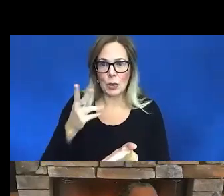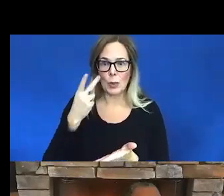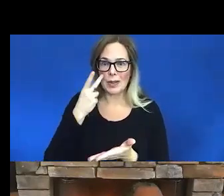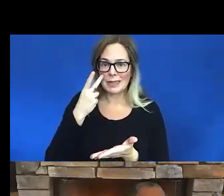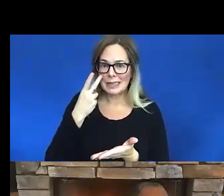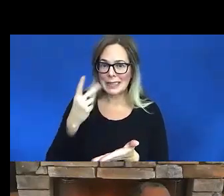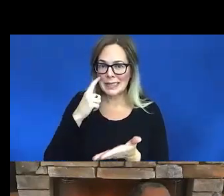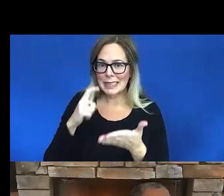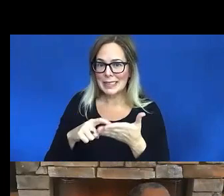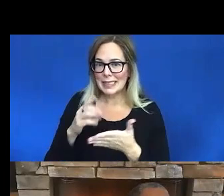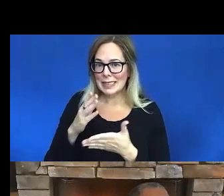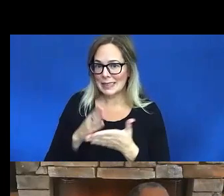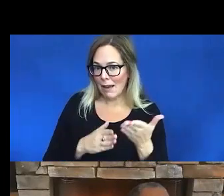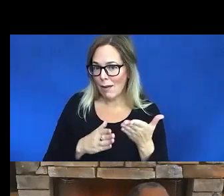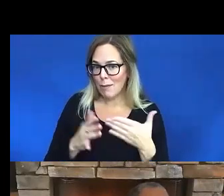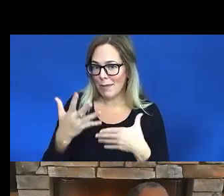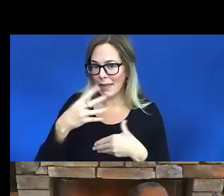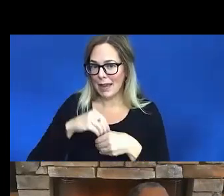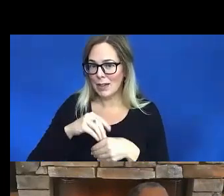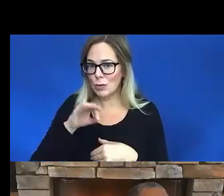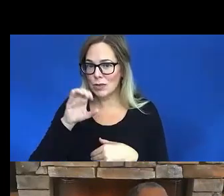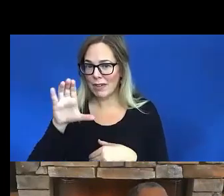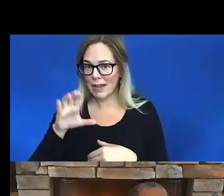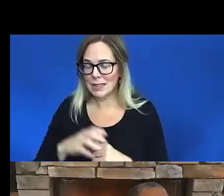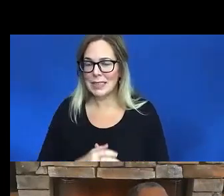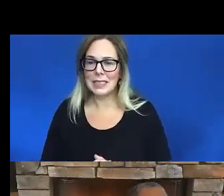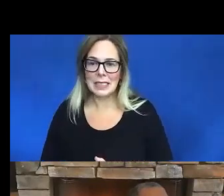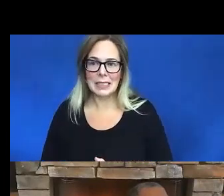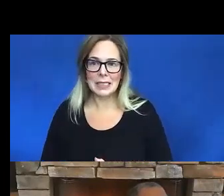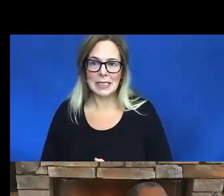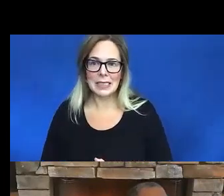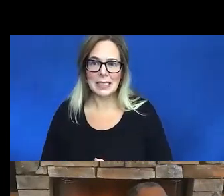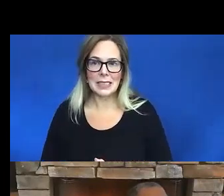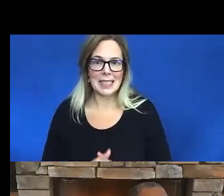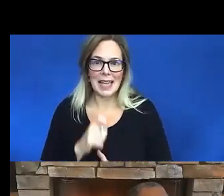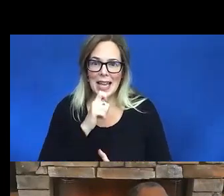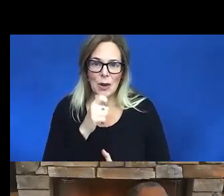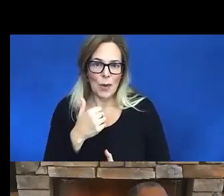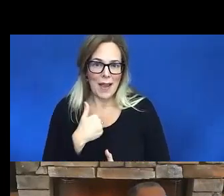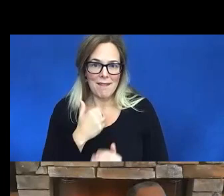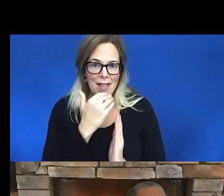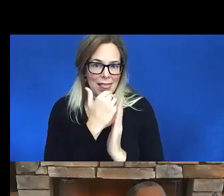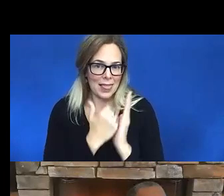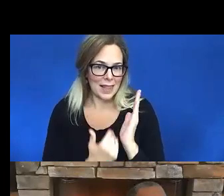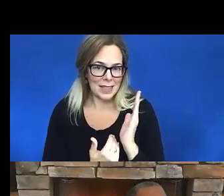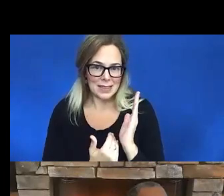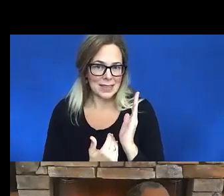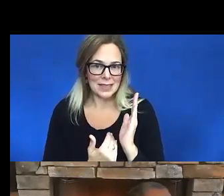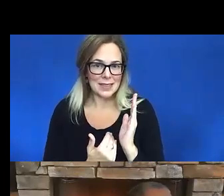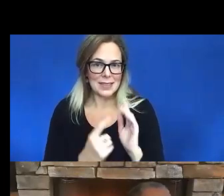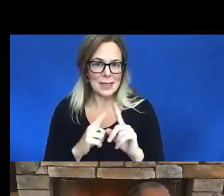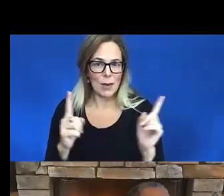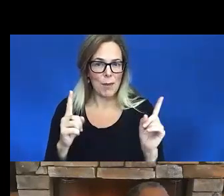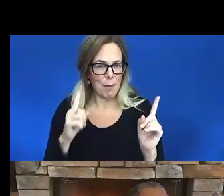include our faculty. I don't have a list, but I believe, if I'm